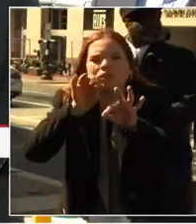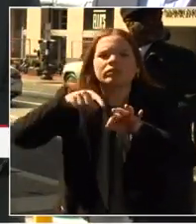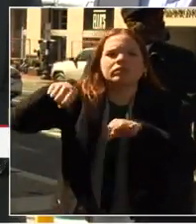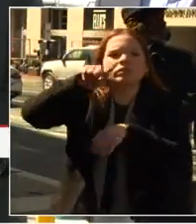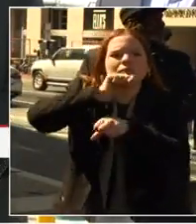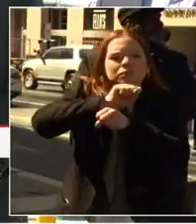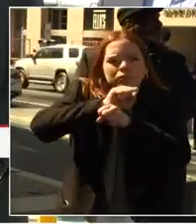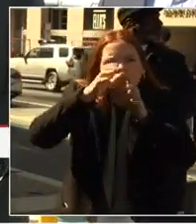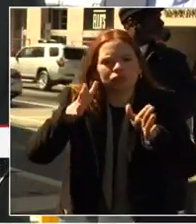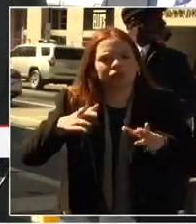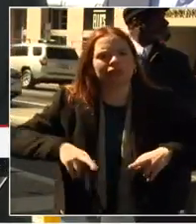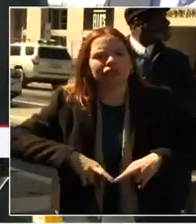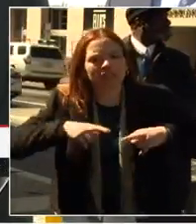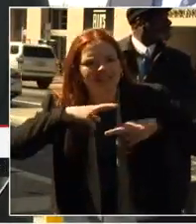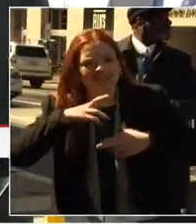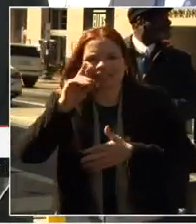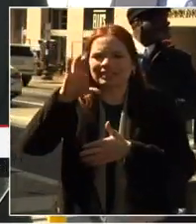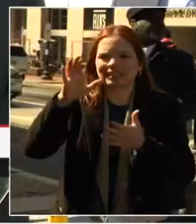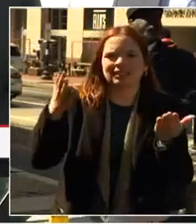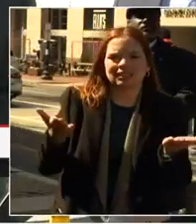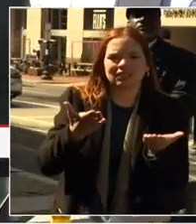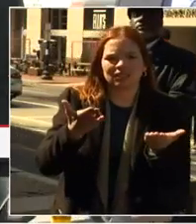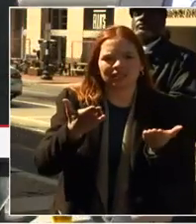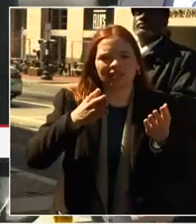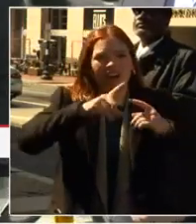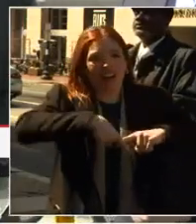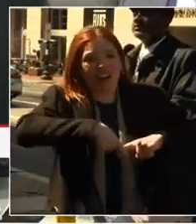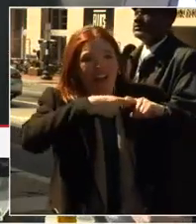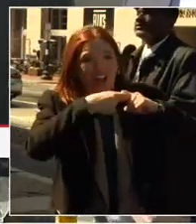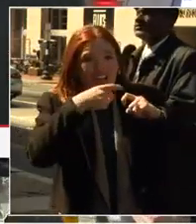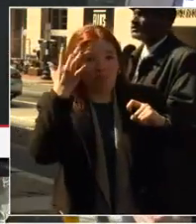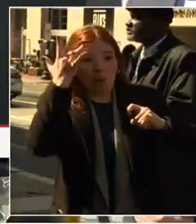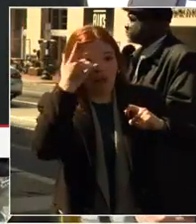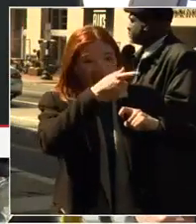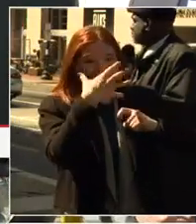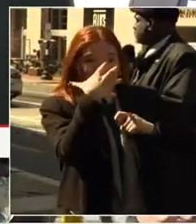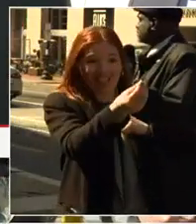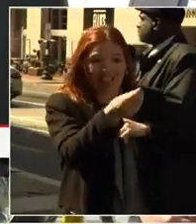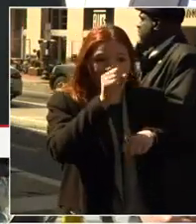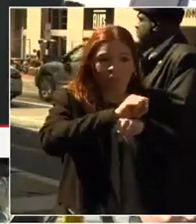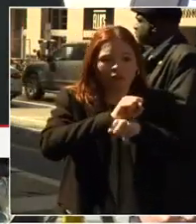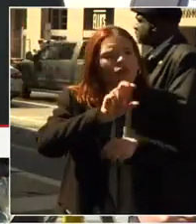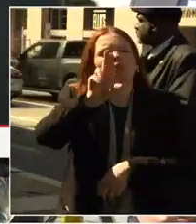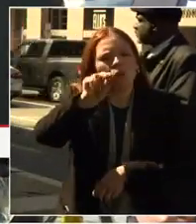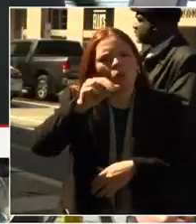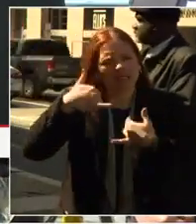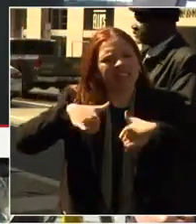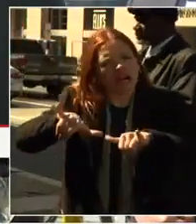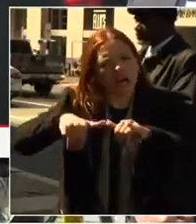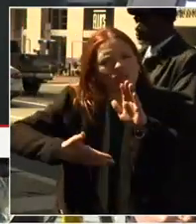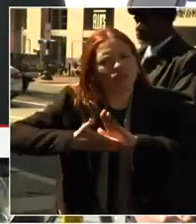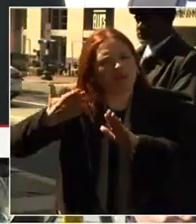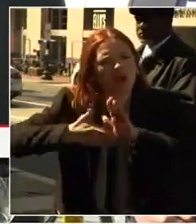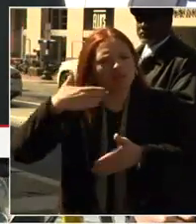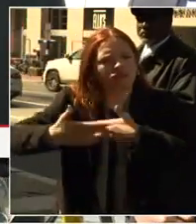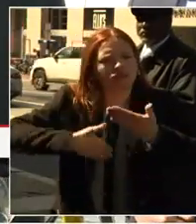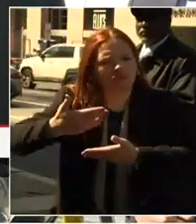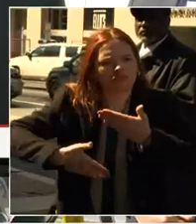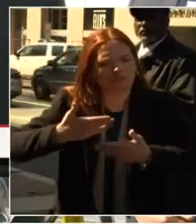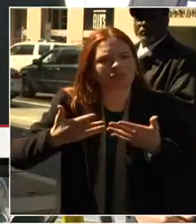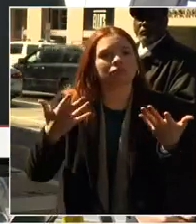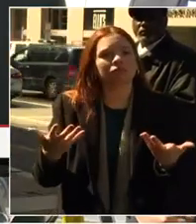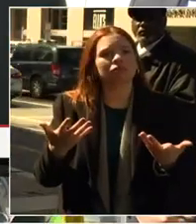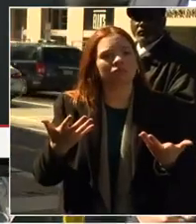of Columbia to slow down because of John's departure. I have every confidence in my new Chief of Staff,